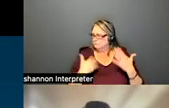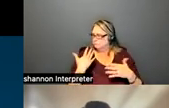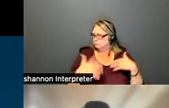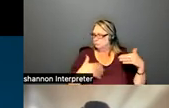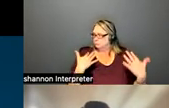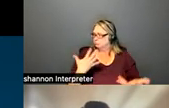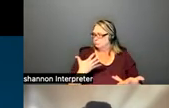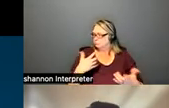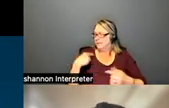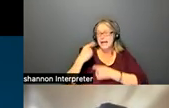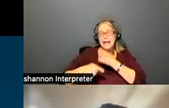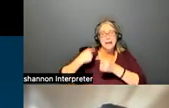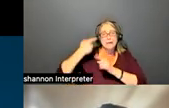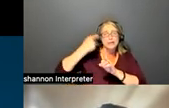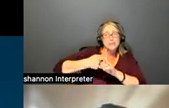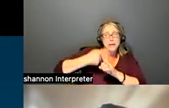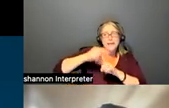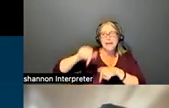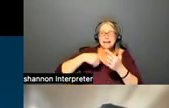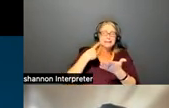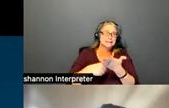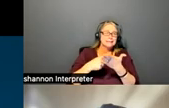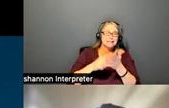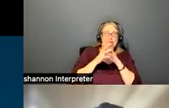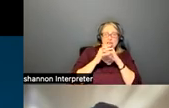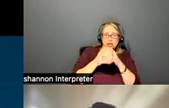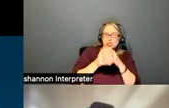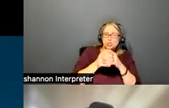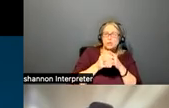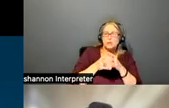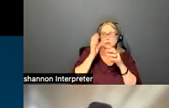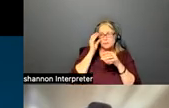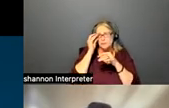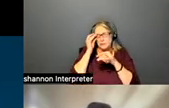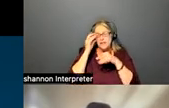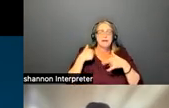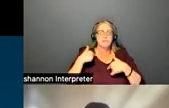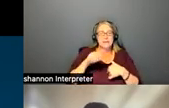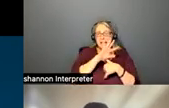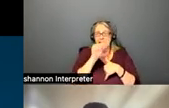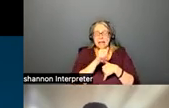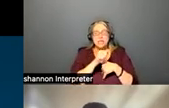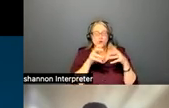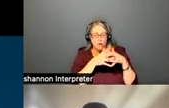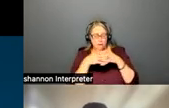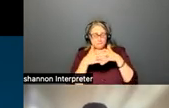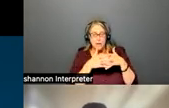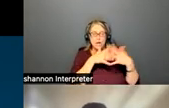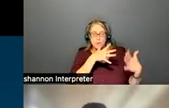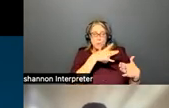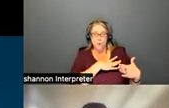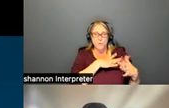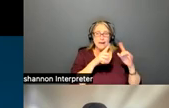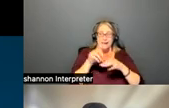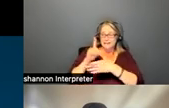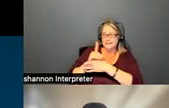a Heritage Month that talks about the intersectionality of being an Asian American woman like myself and being